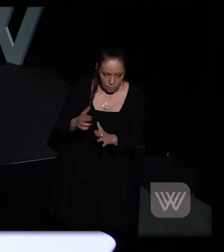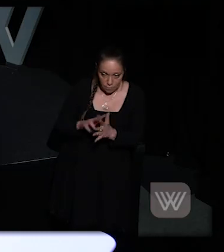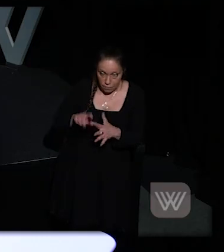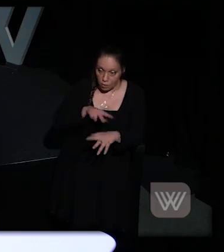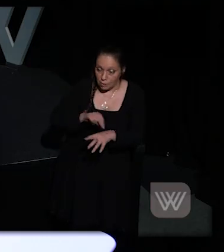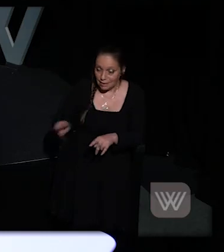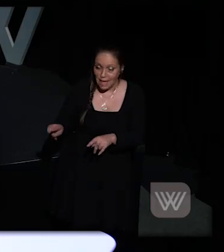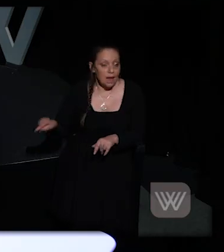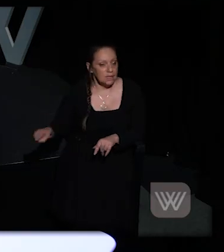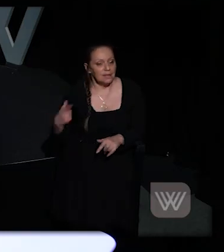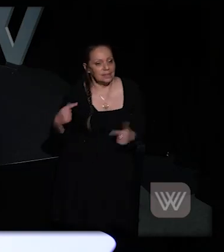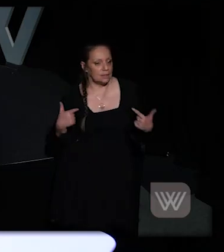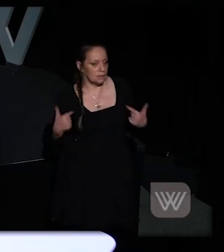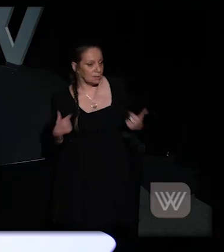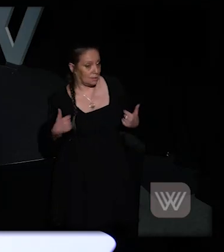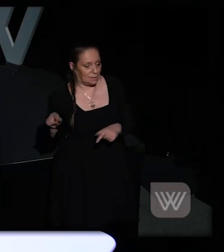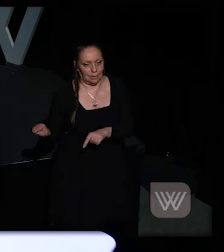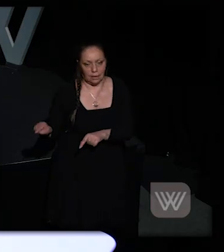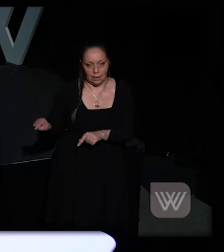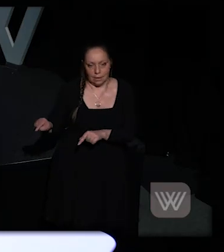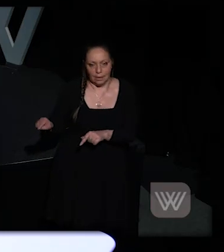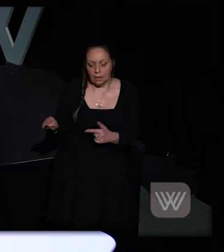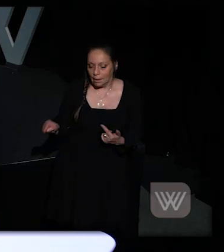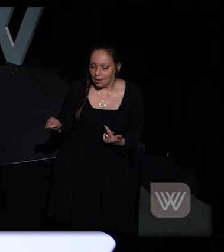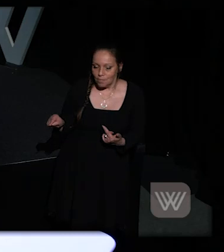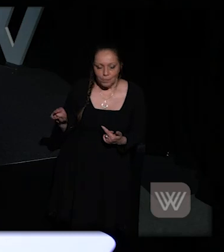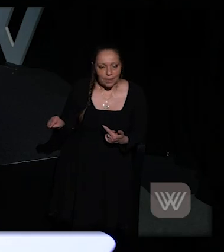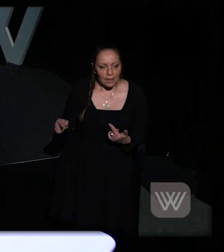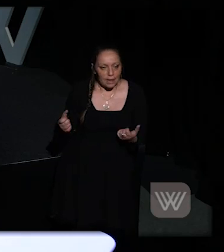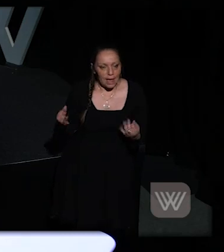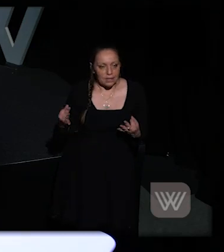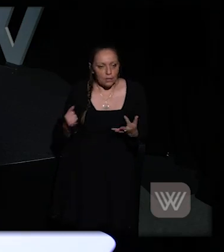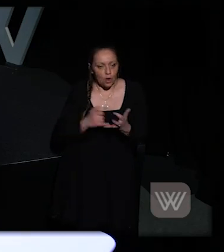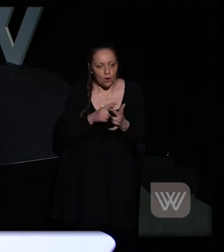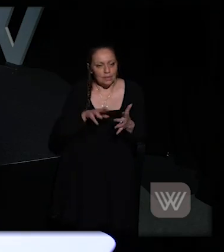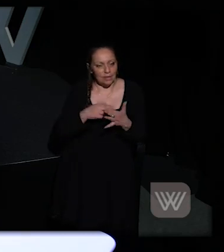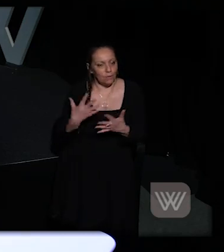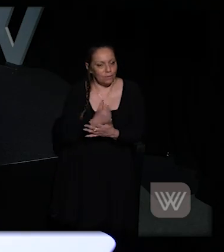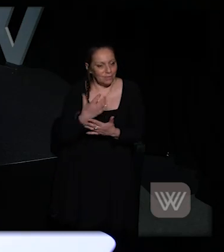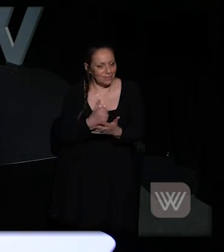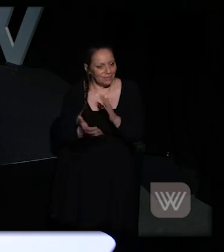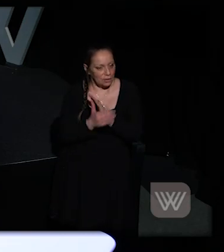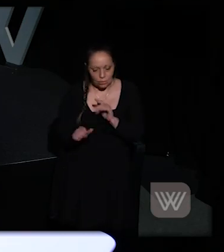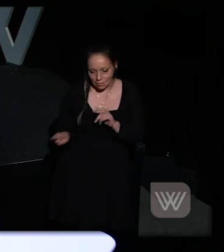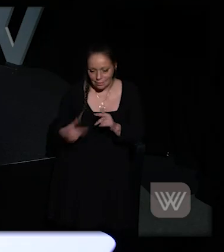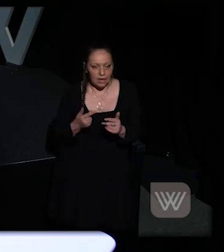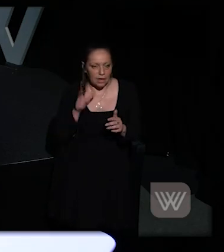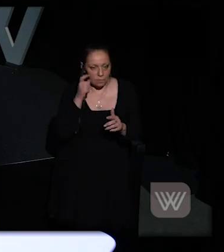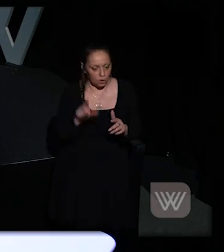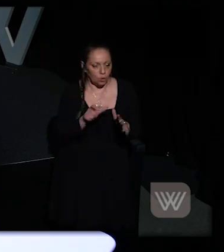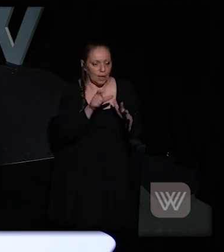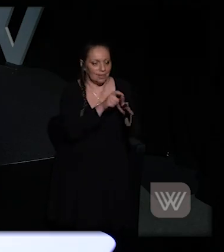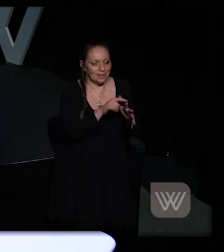being narcissistic, which is actually part of that trait, is that you don't have any self-preservation. If you look in the